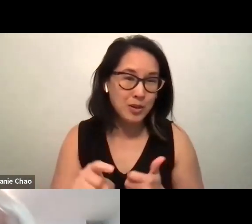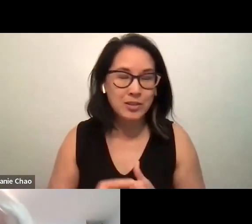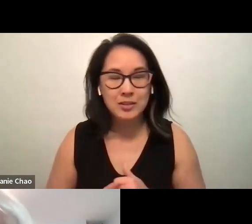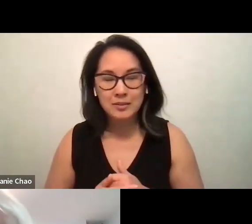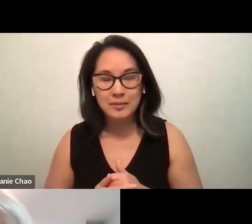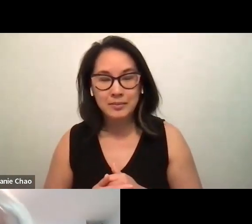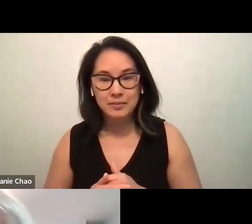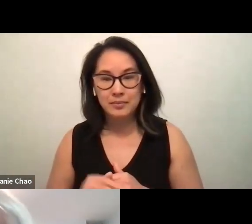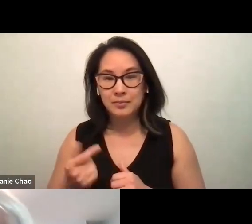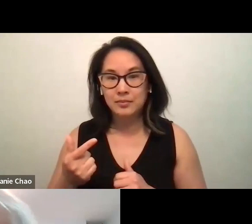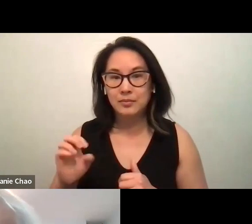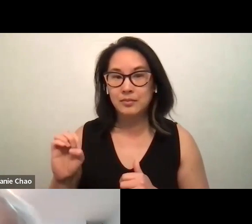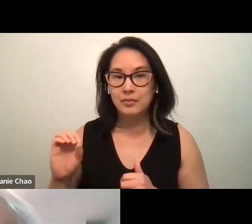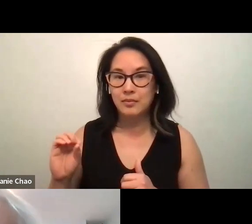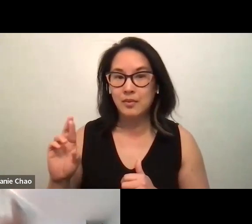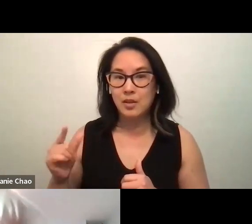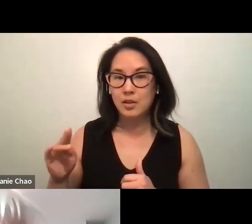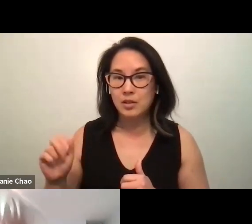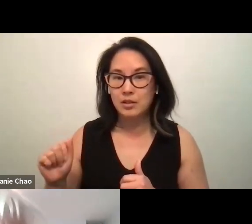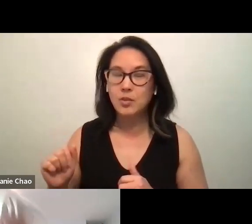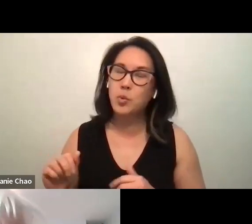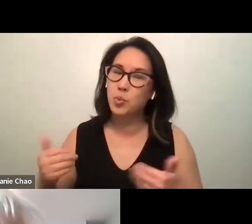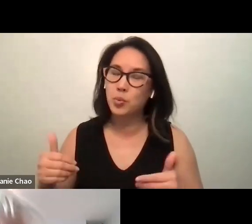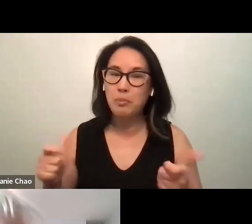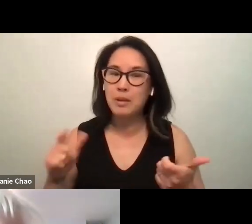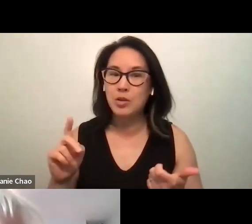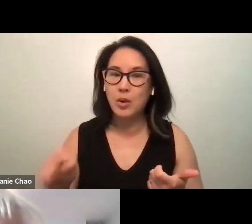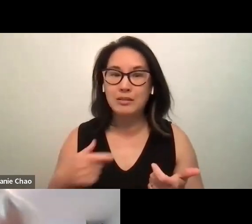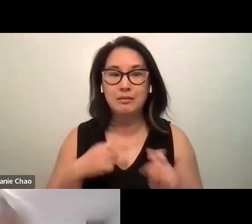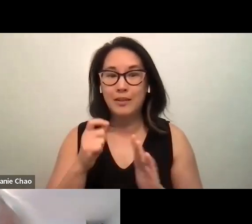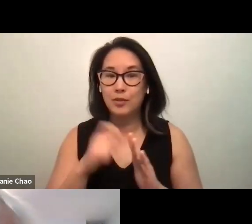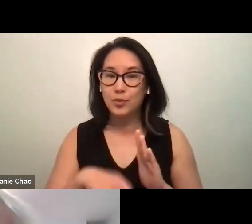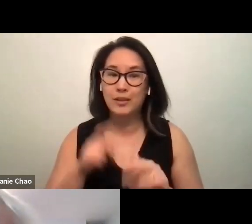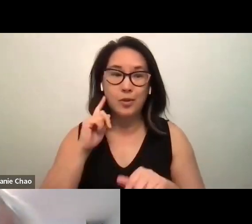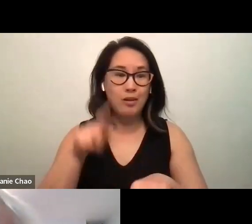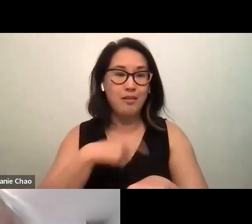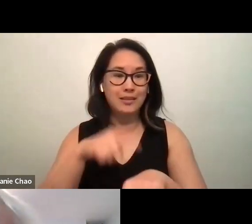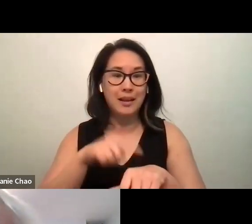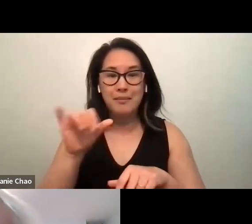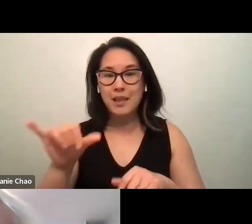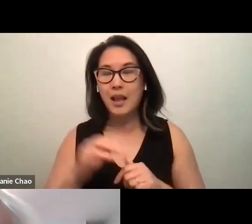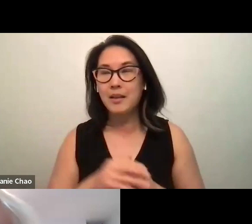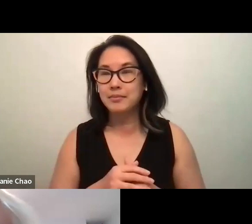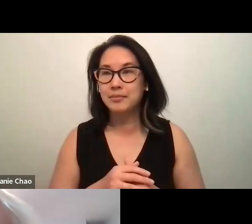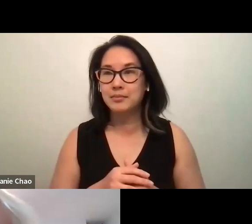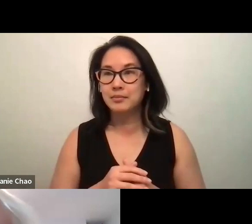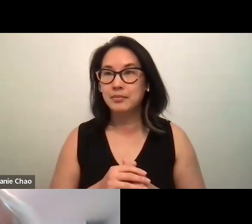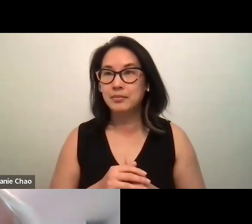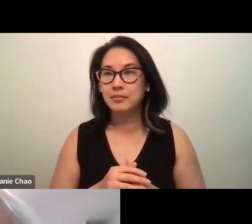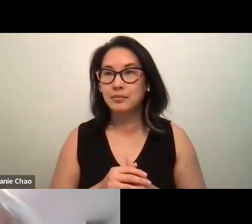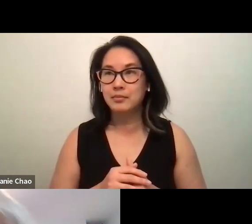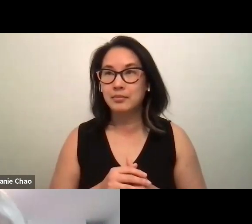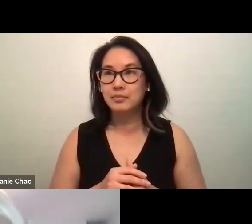Yeah, it is a big question. I mean, I've said and written for a long time that, I mean, there was